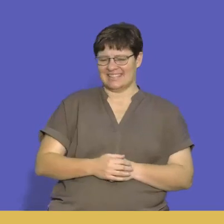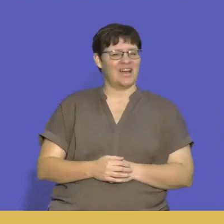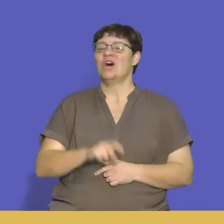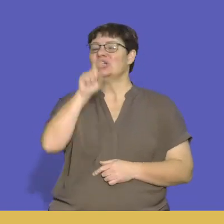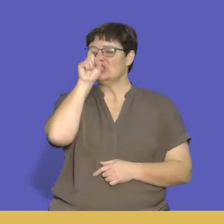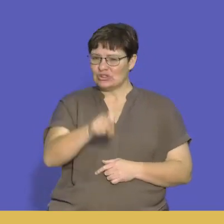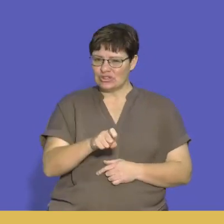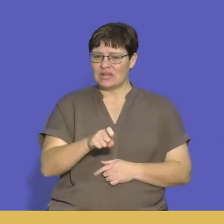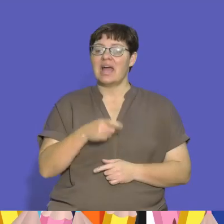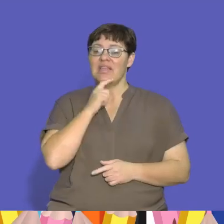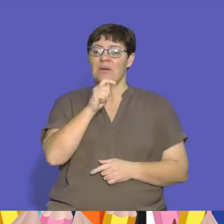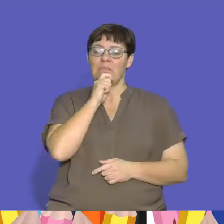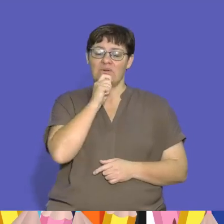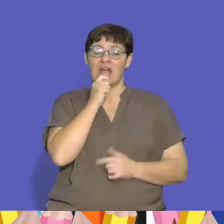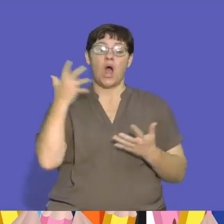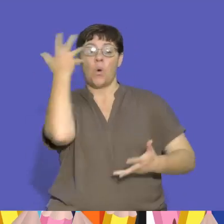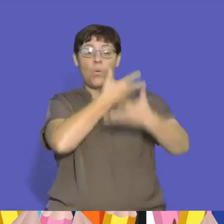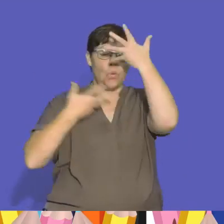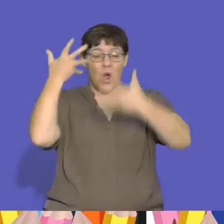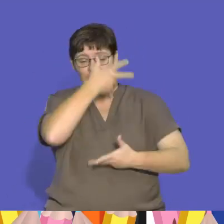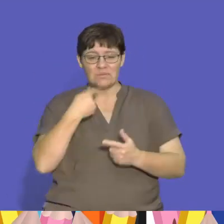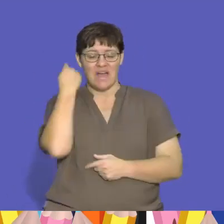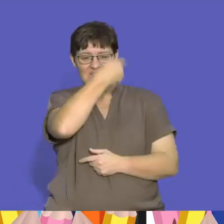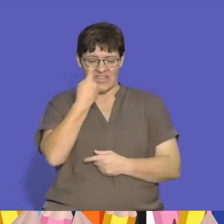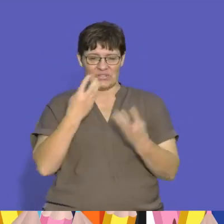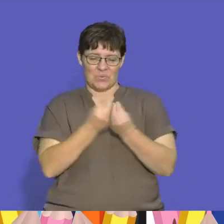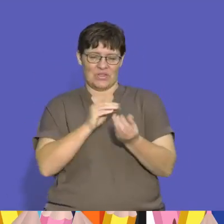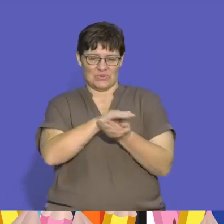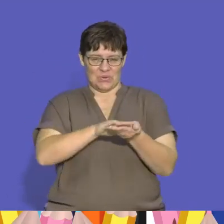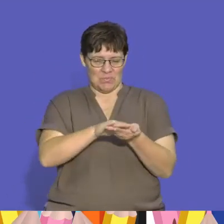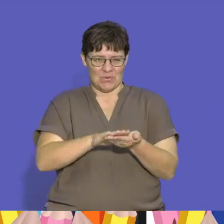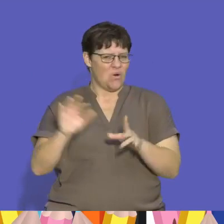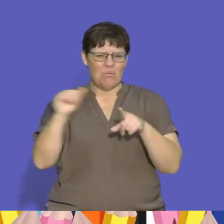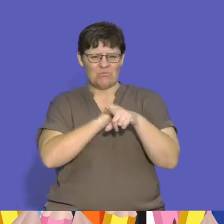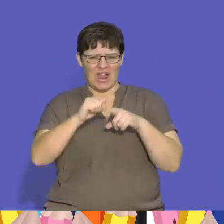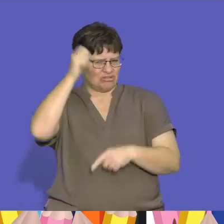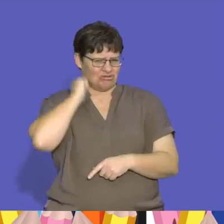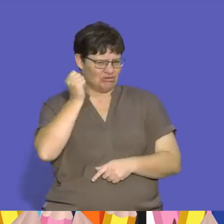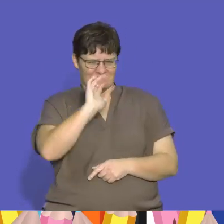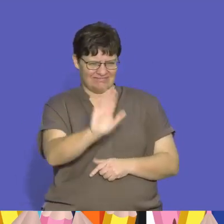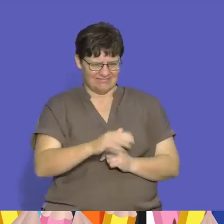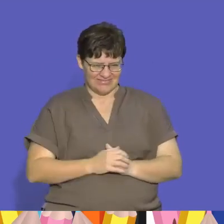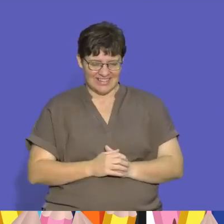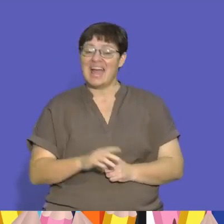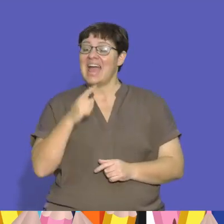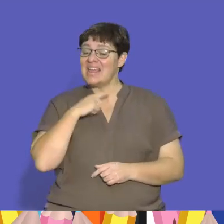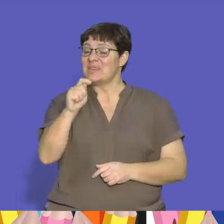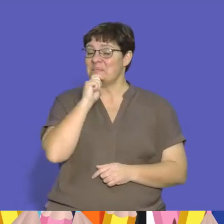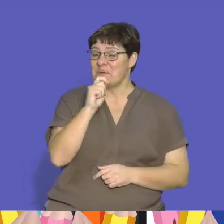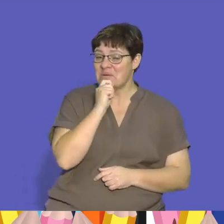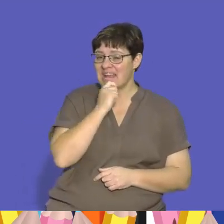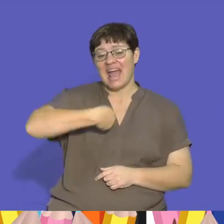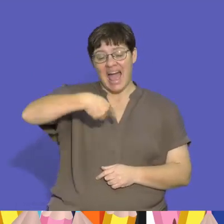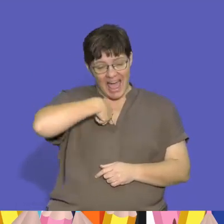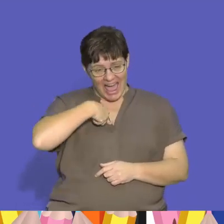Yes, it should be. In the morning, I washed my face with soap. Let's say that again. In